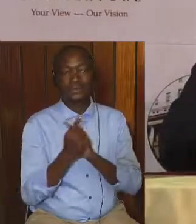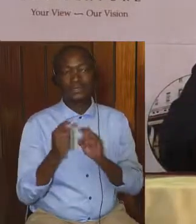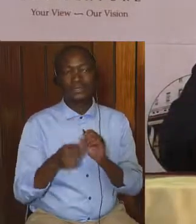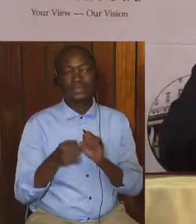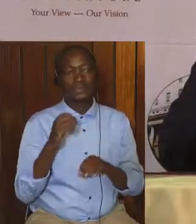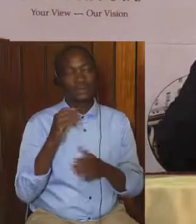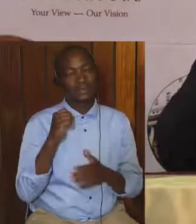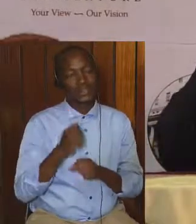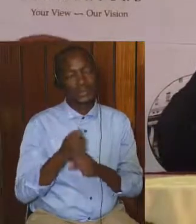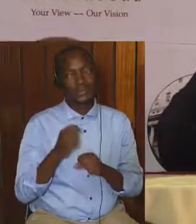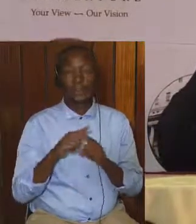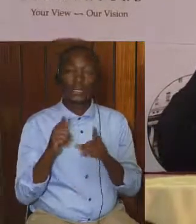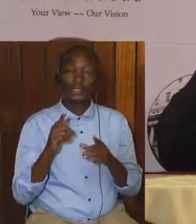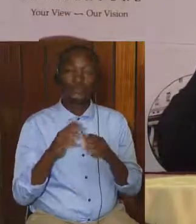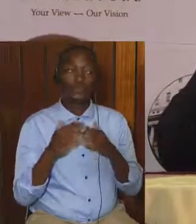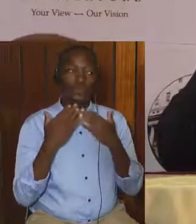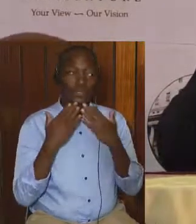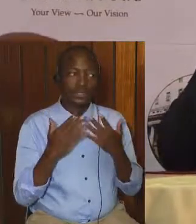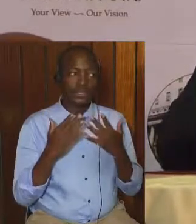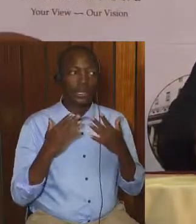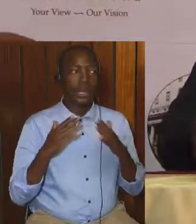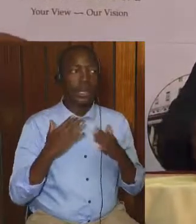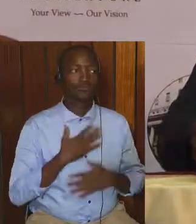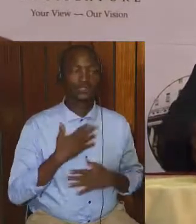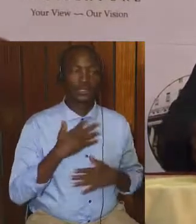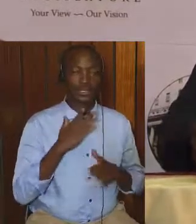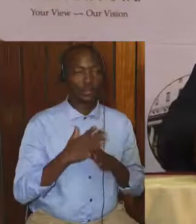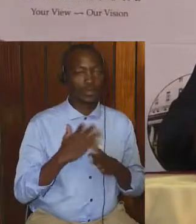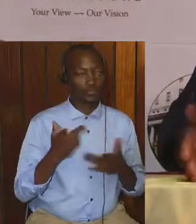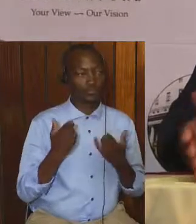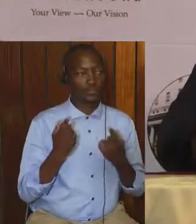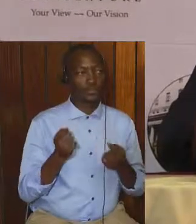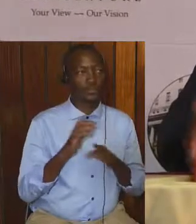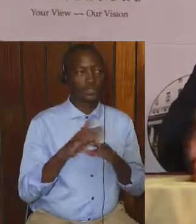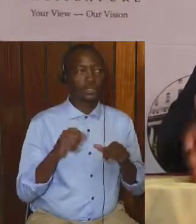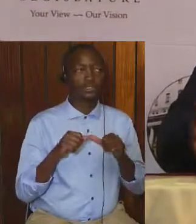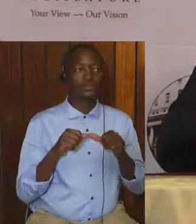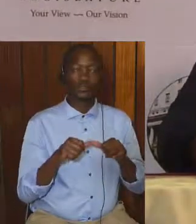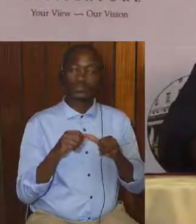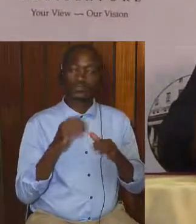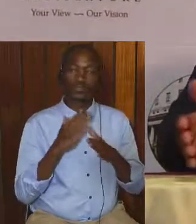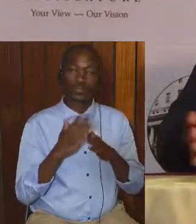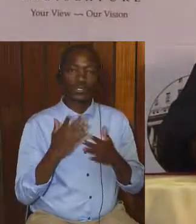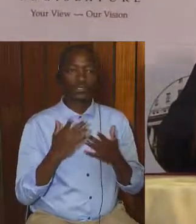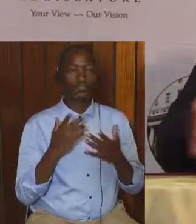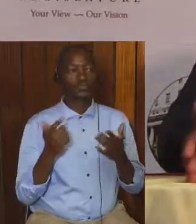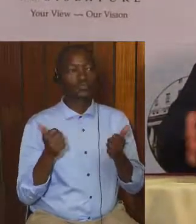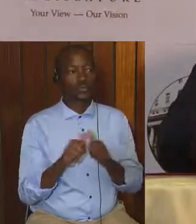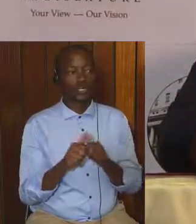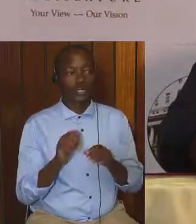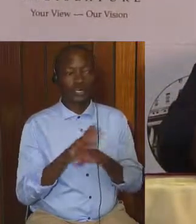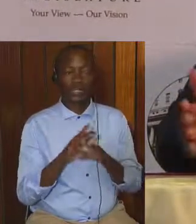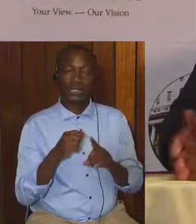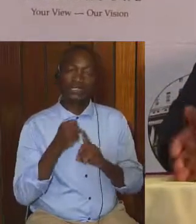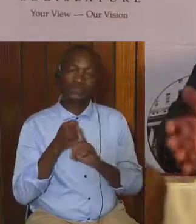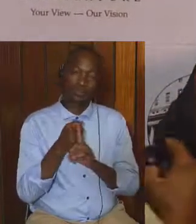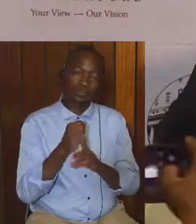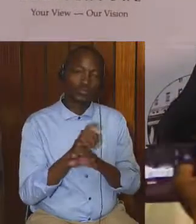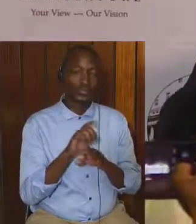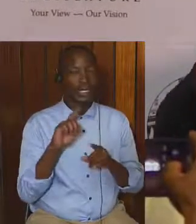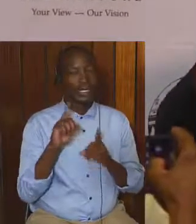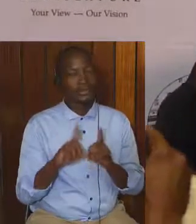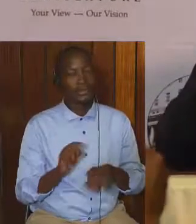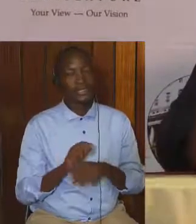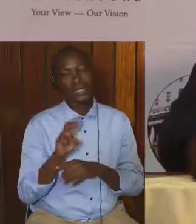stage. So, but we appreciate the work which you have done, and then let's continue working together and push on those ones, especially